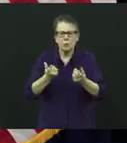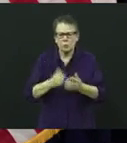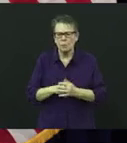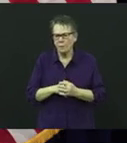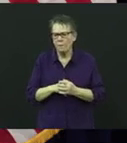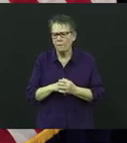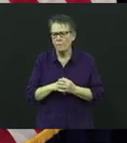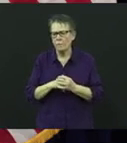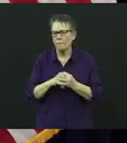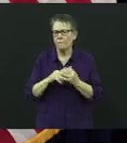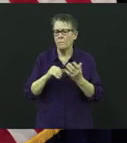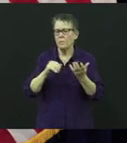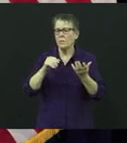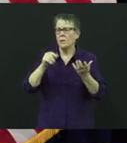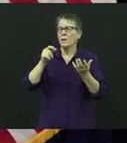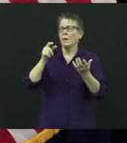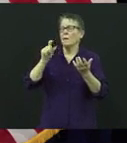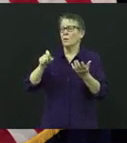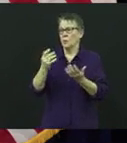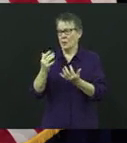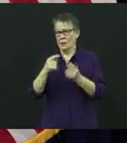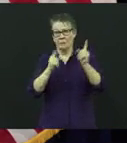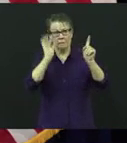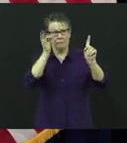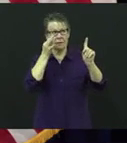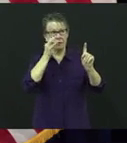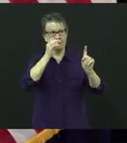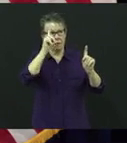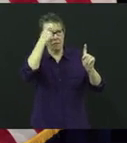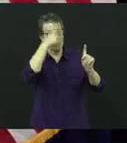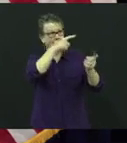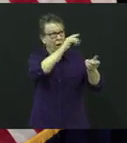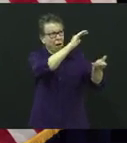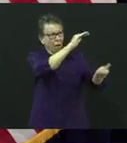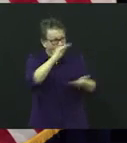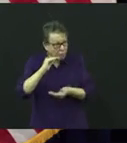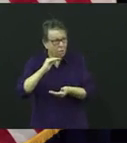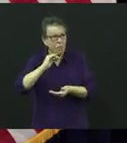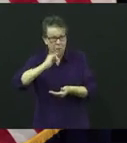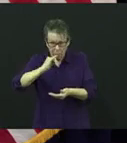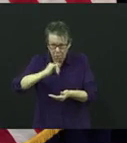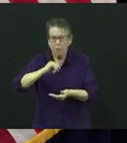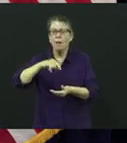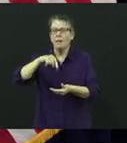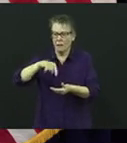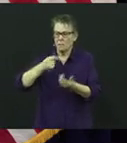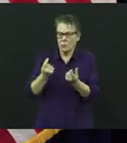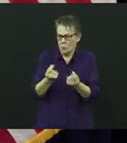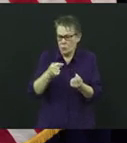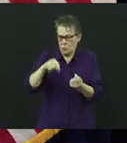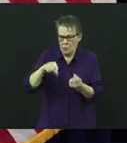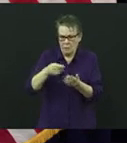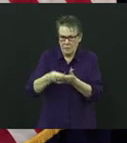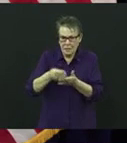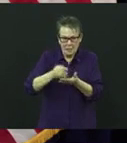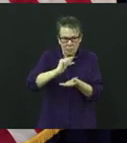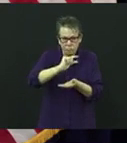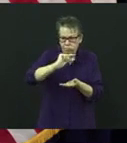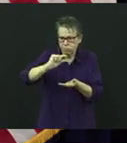of the road forward. And speaking of which, I do remain hopeful from the ongoing conversations that I've been having with